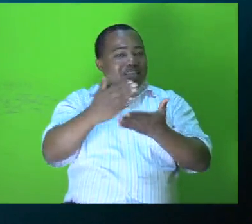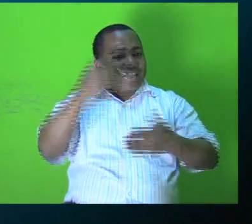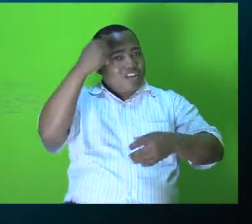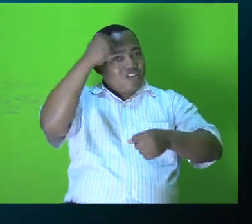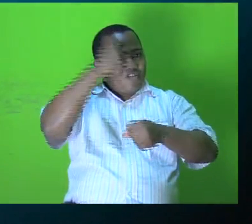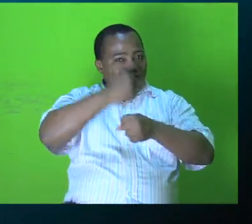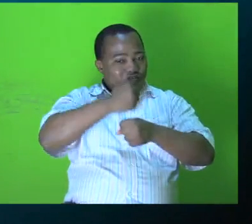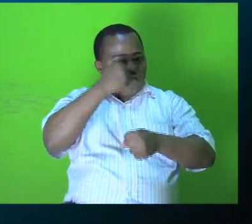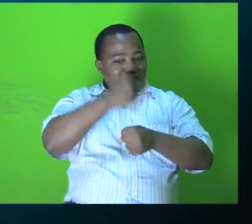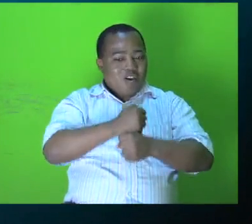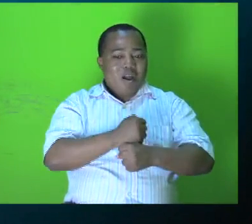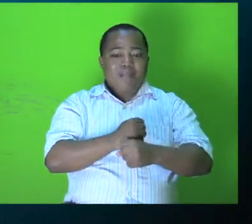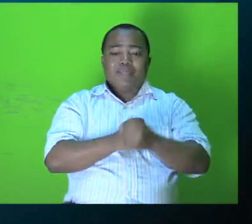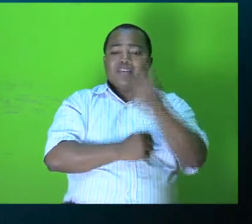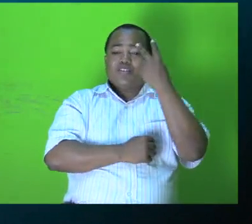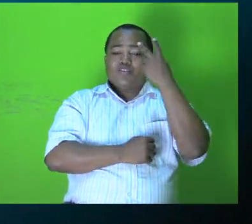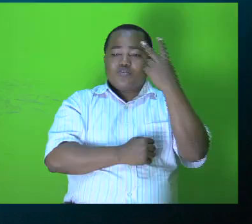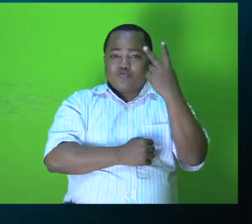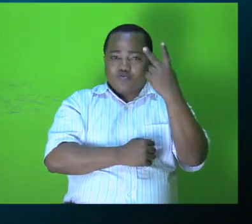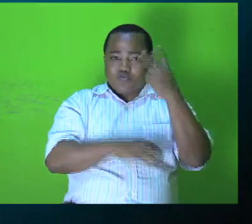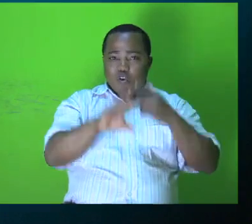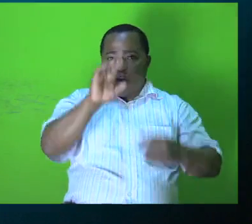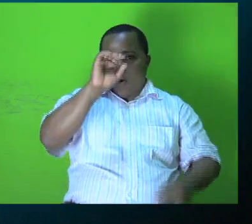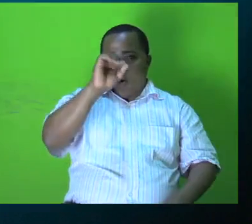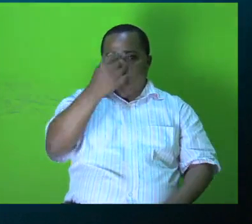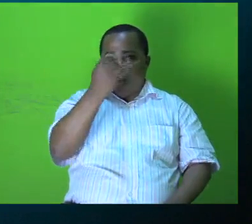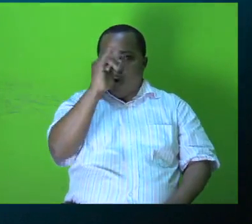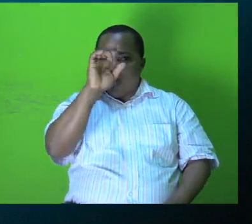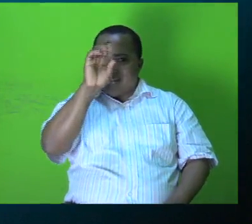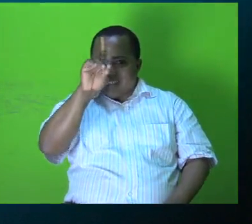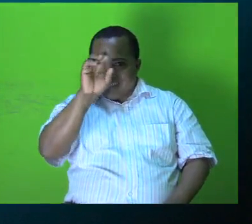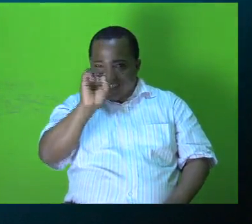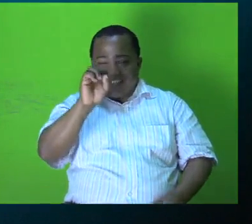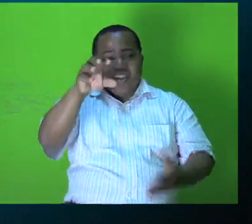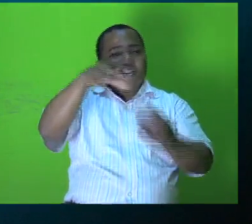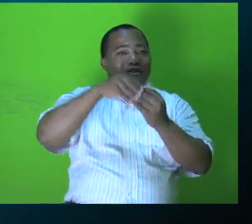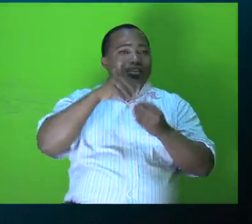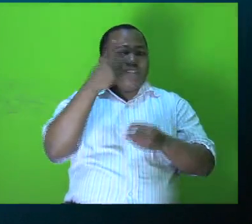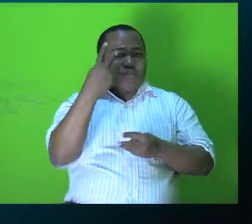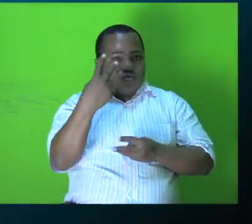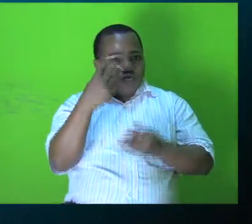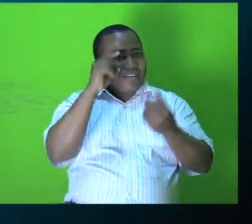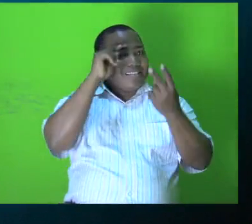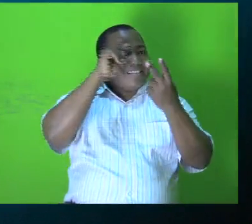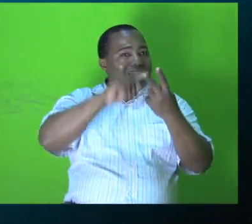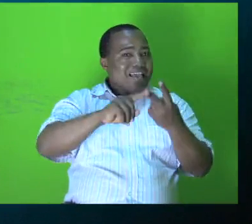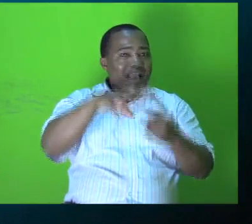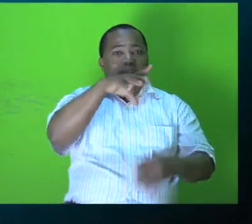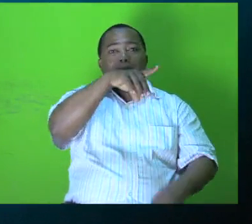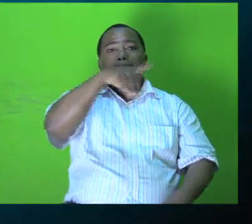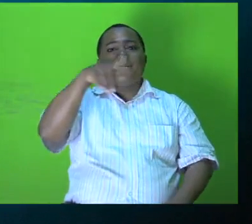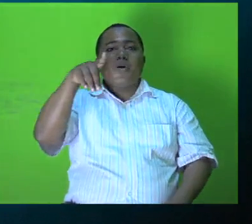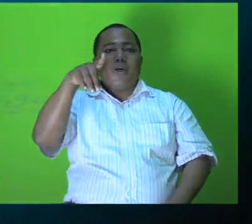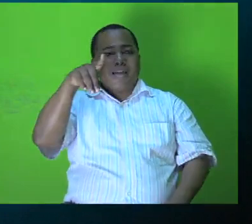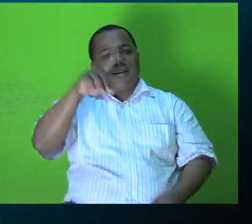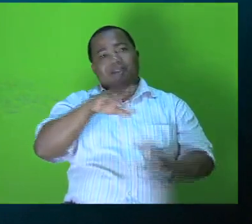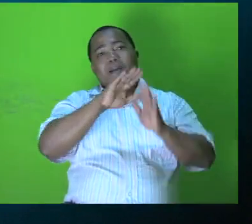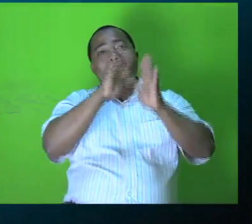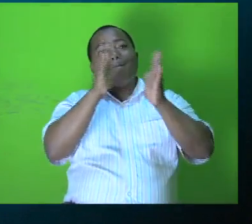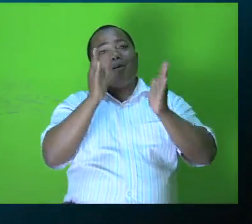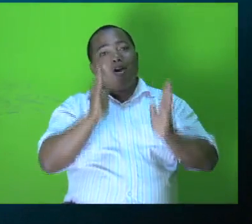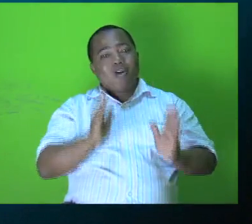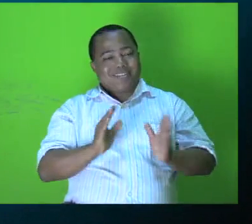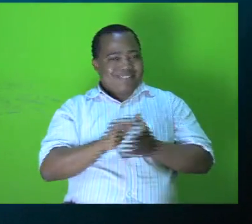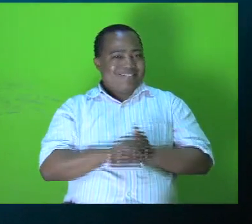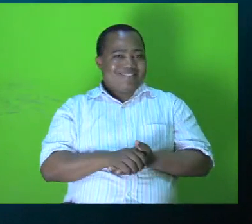form 2 ootids and 2 second polar bodies.